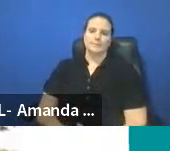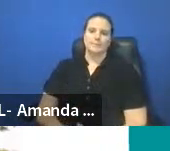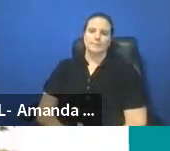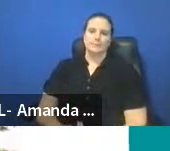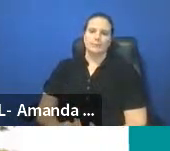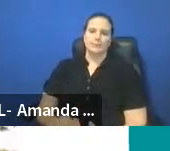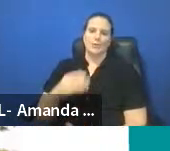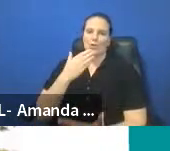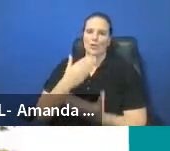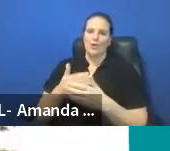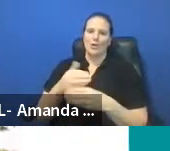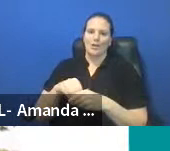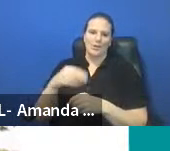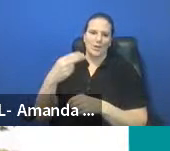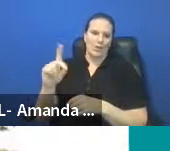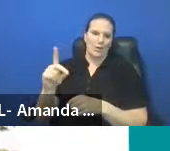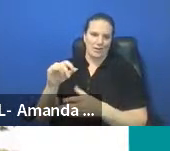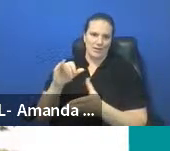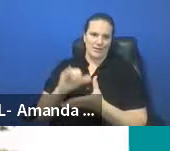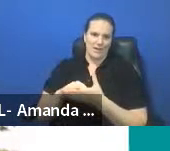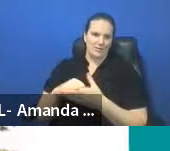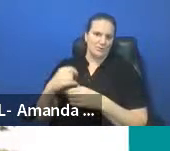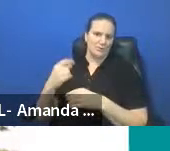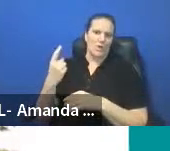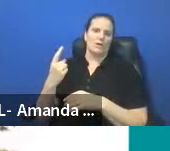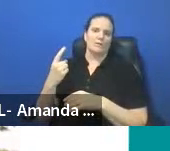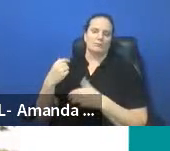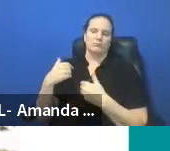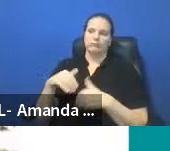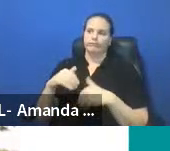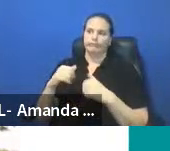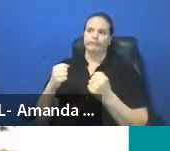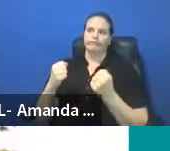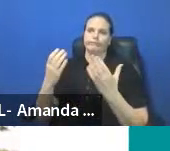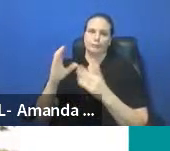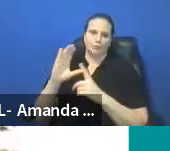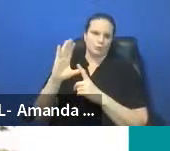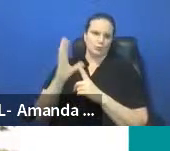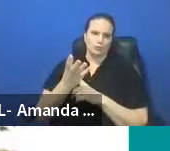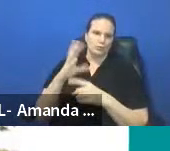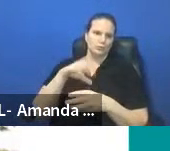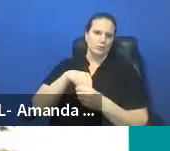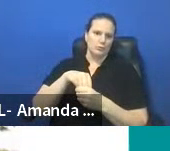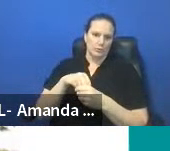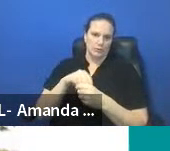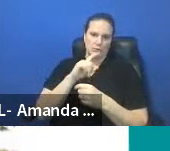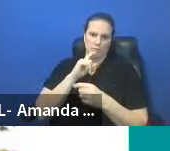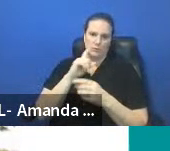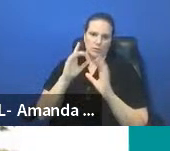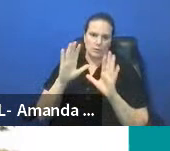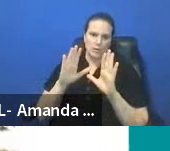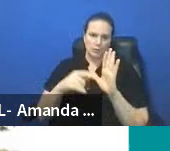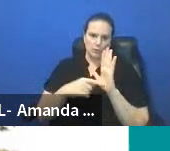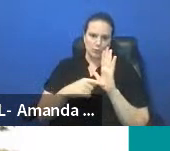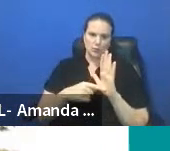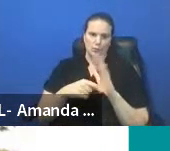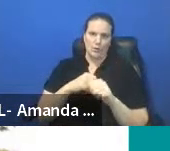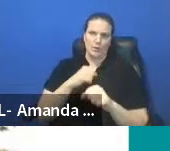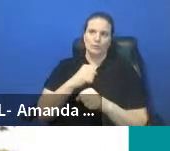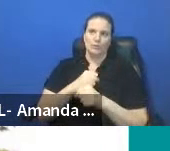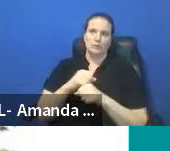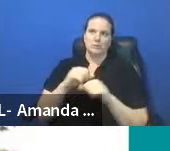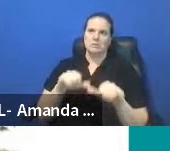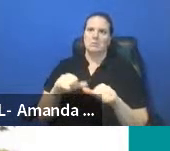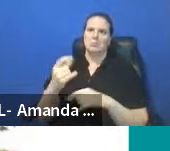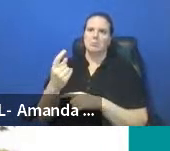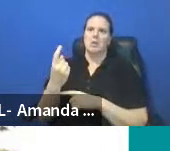Hood was definitely one of those that definitely was very multicultural. It did have a really great showing this year, as it did last year,